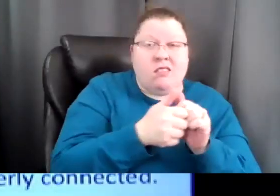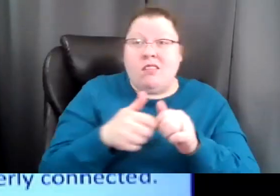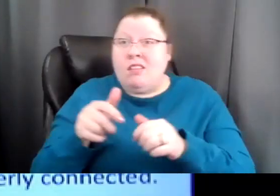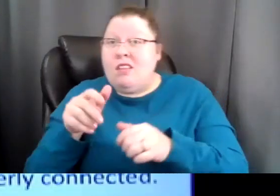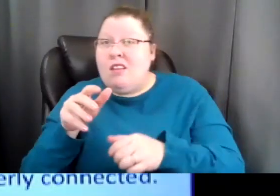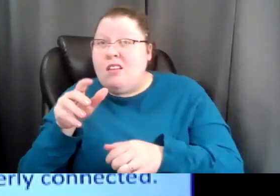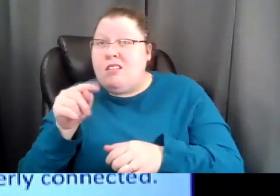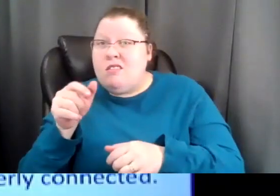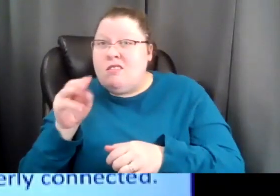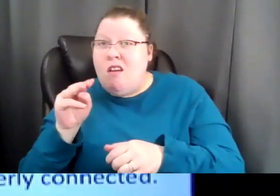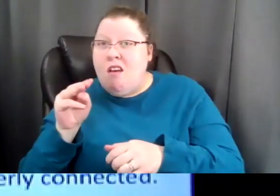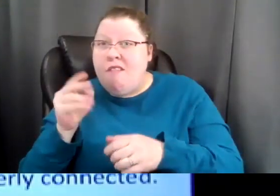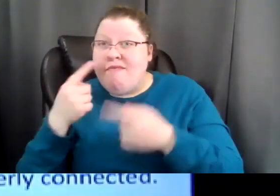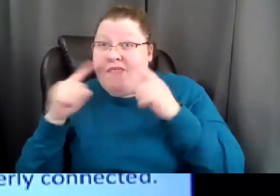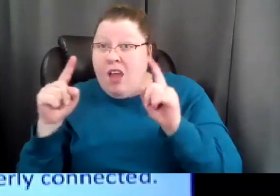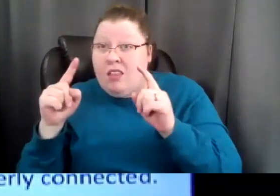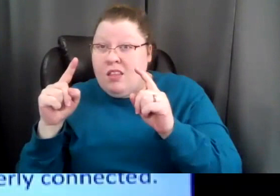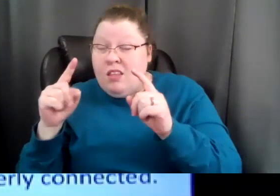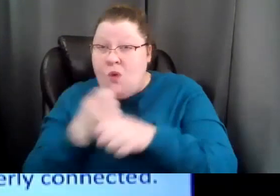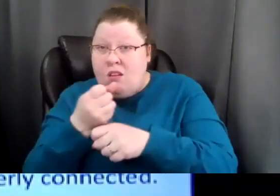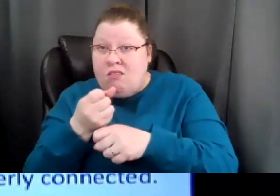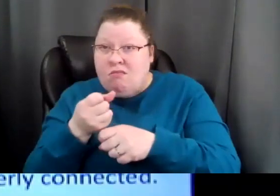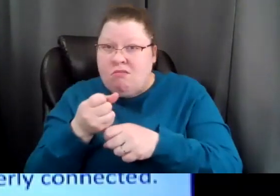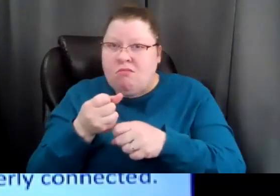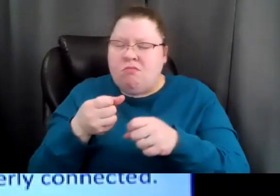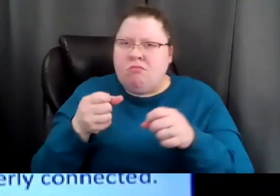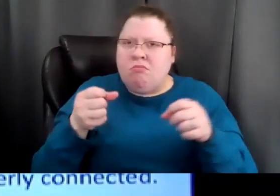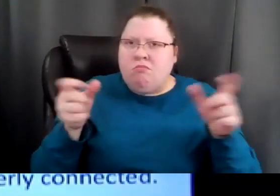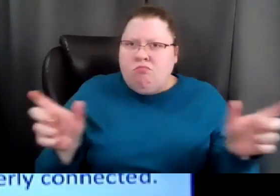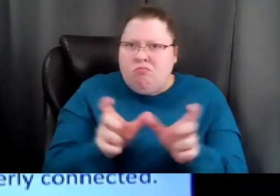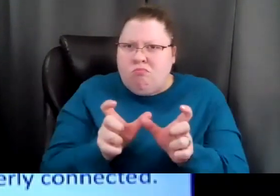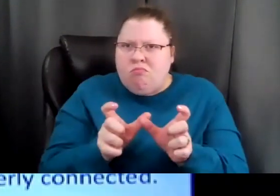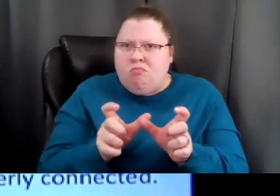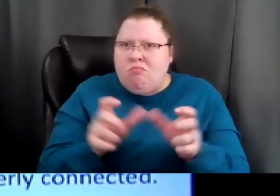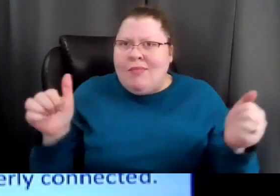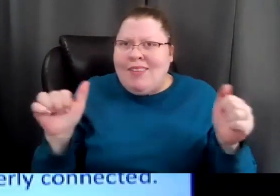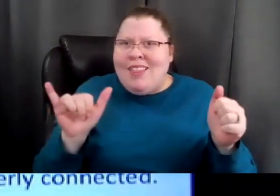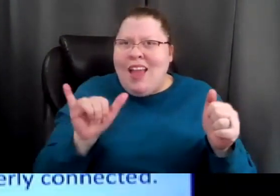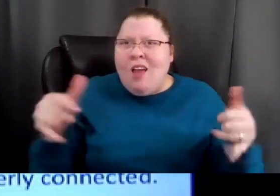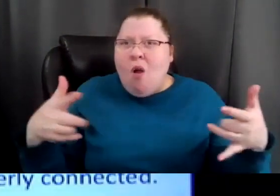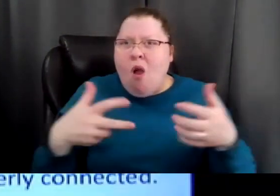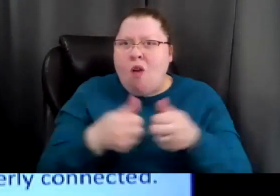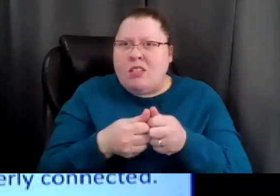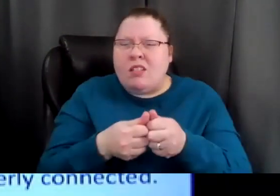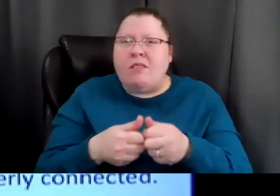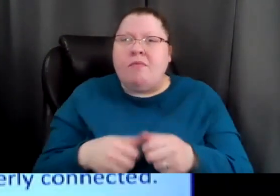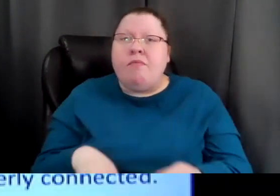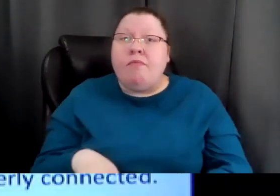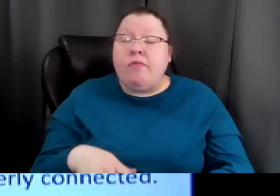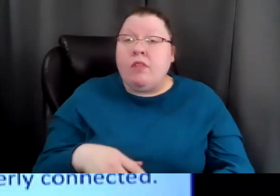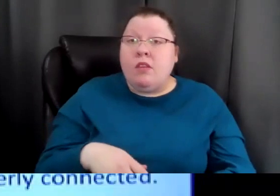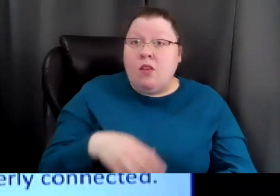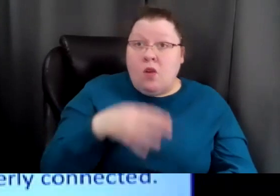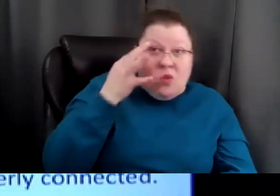but they're put together as if they were one sentence. That's like a car accident, huh? A rear-end collision. Sometimes you'll see it this way. It was